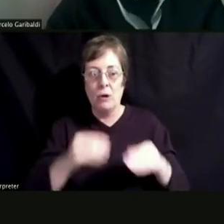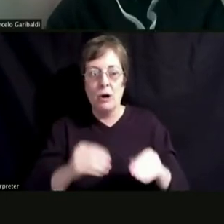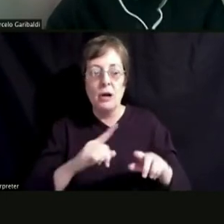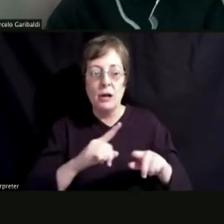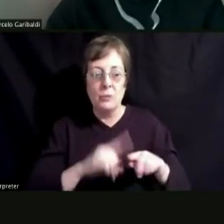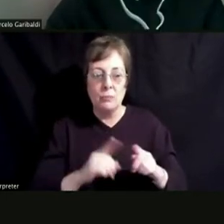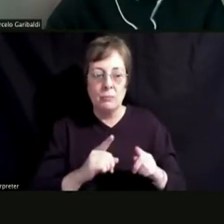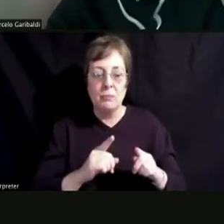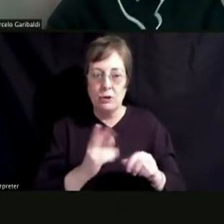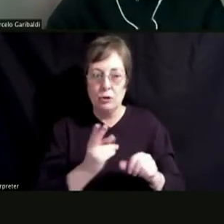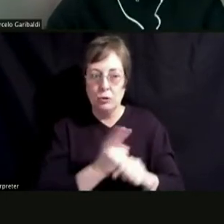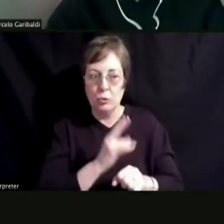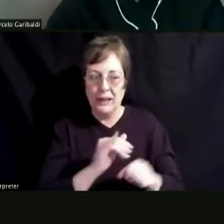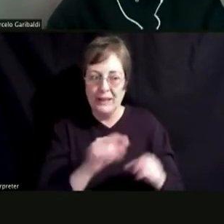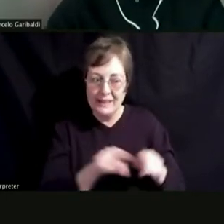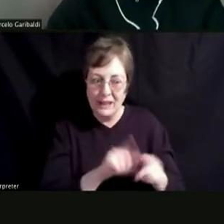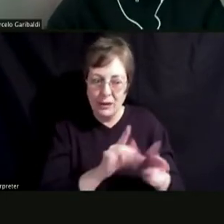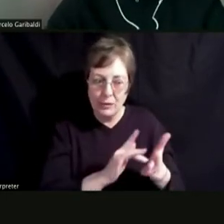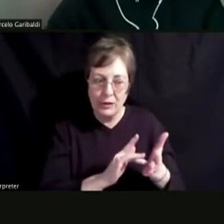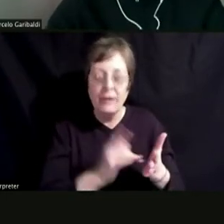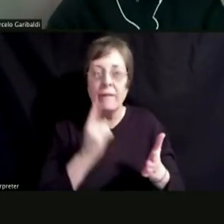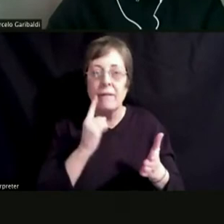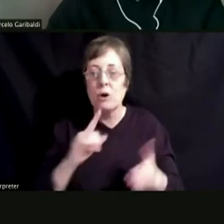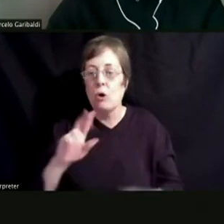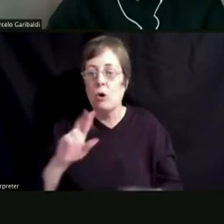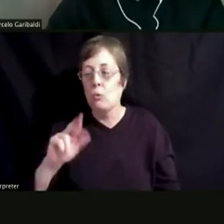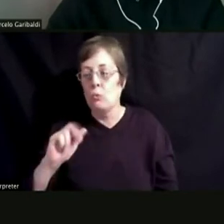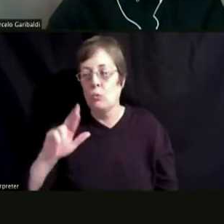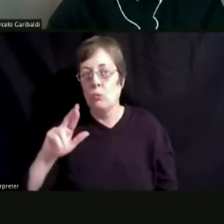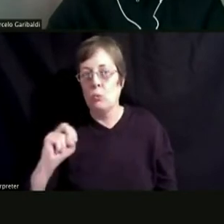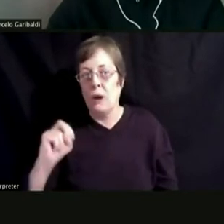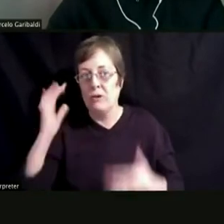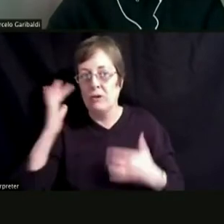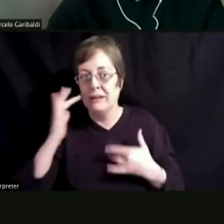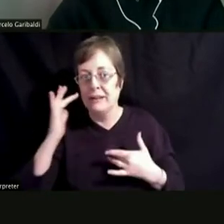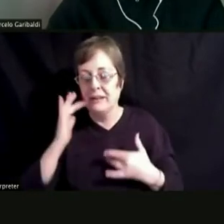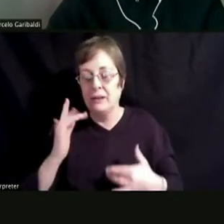rare diseases. So I think that's something that for me has been incredibly rewarding.